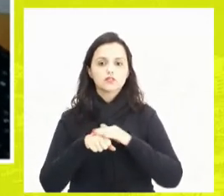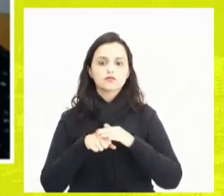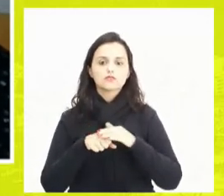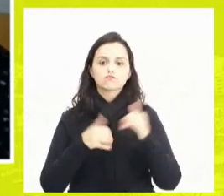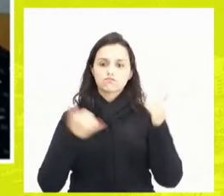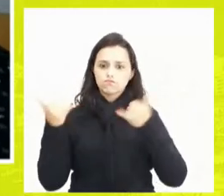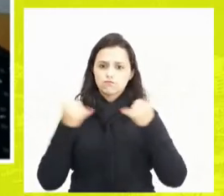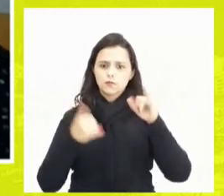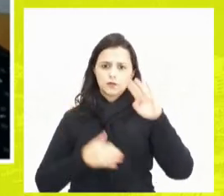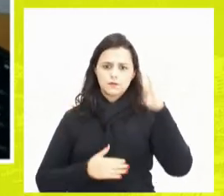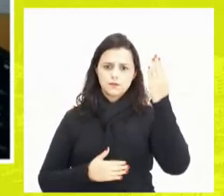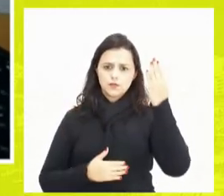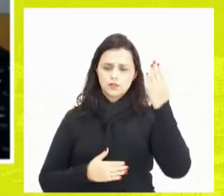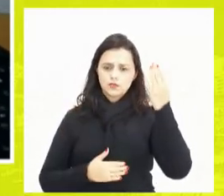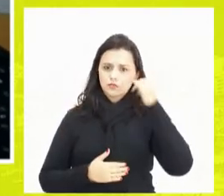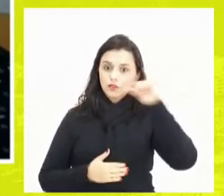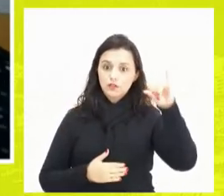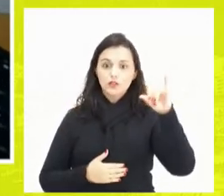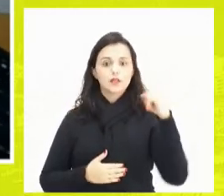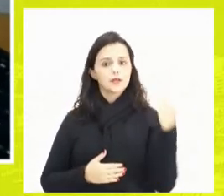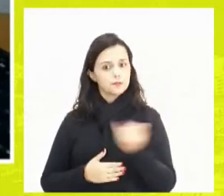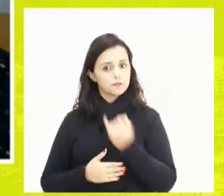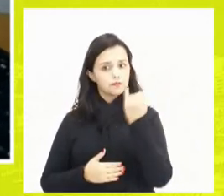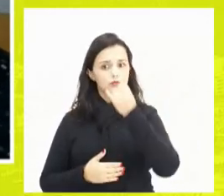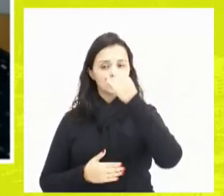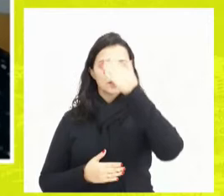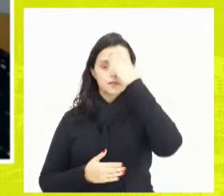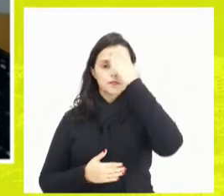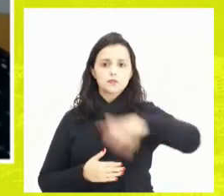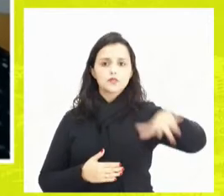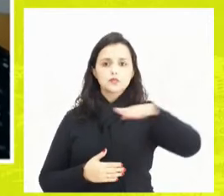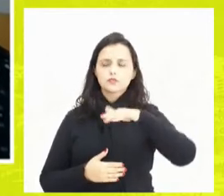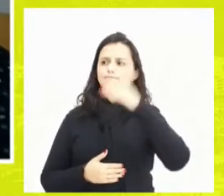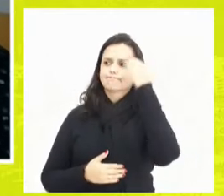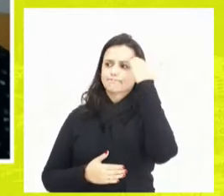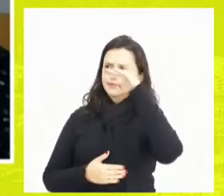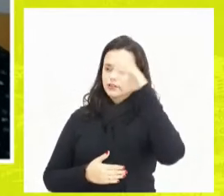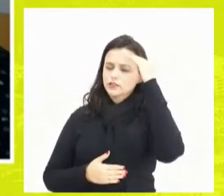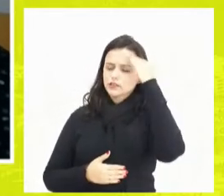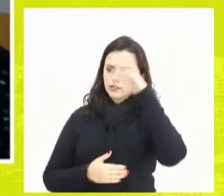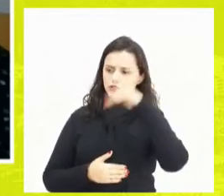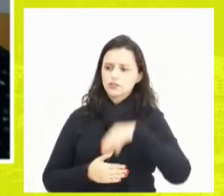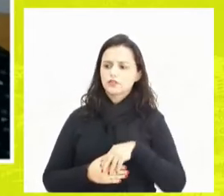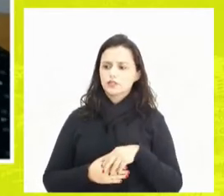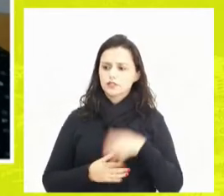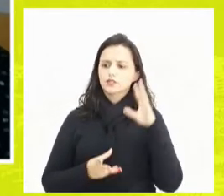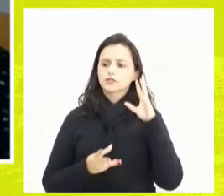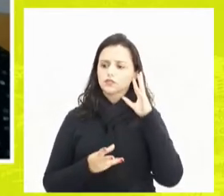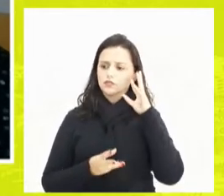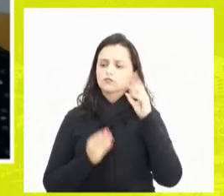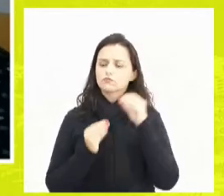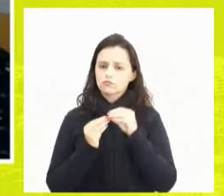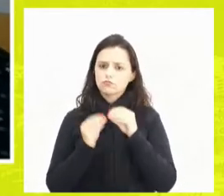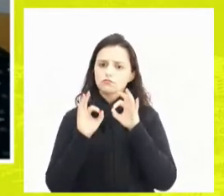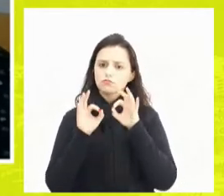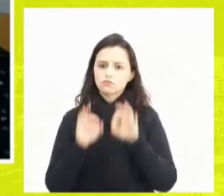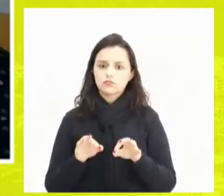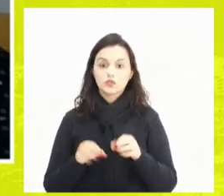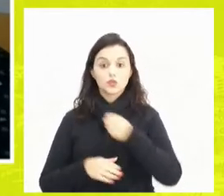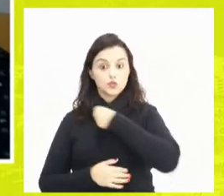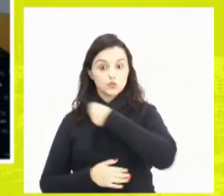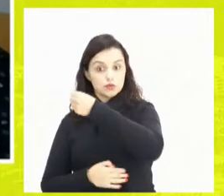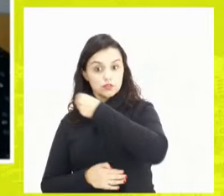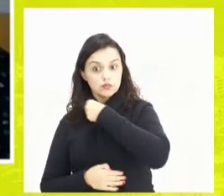important it's a way of creating awareness we work with the fact-checking of